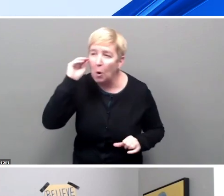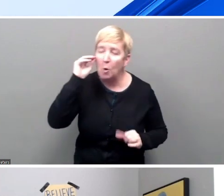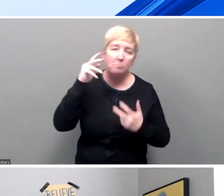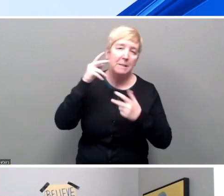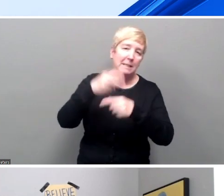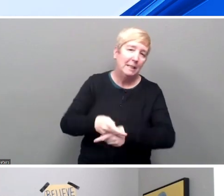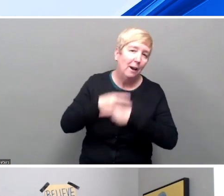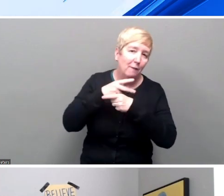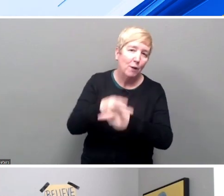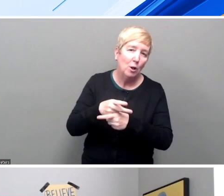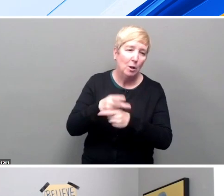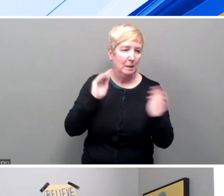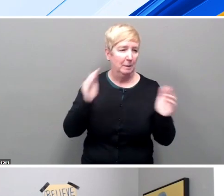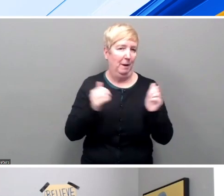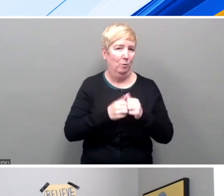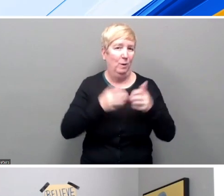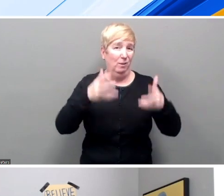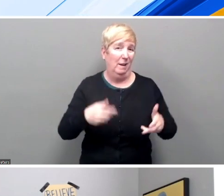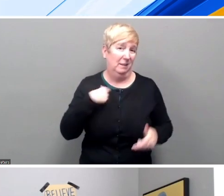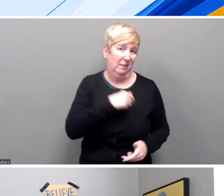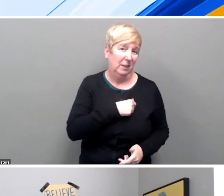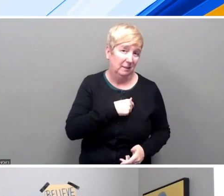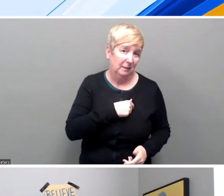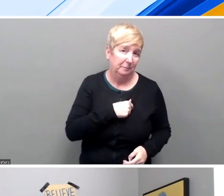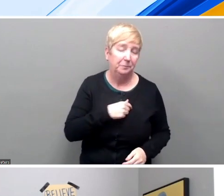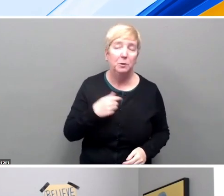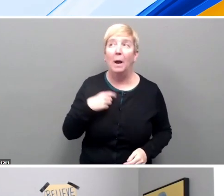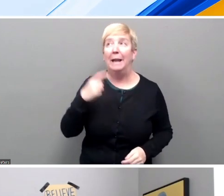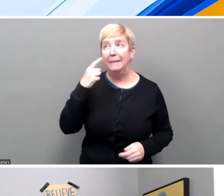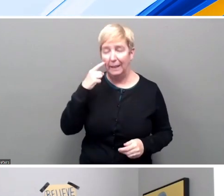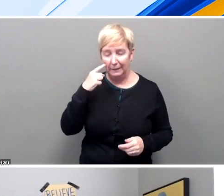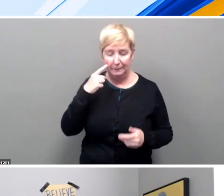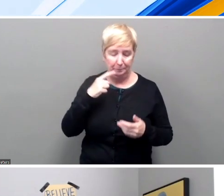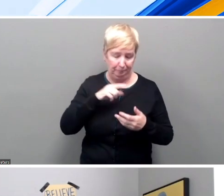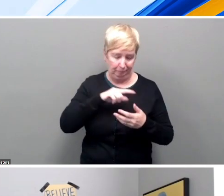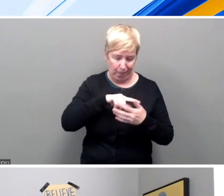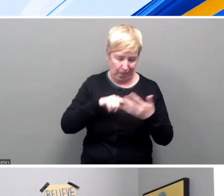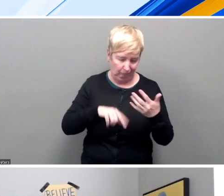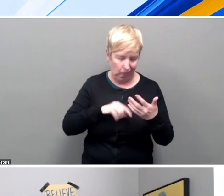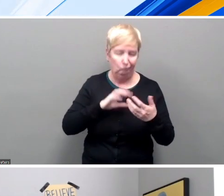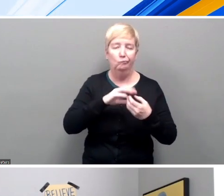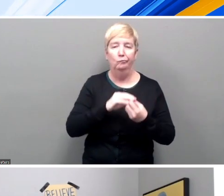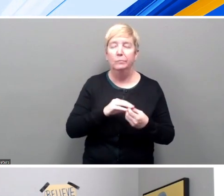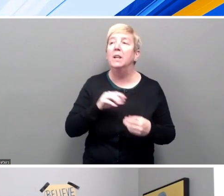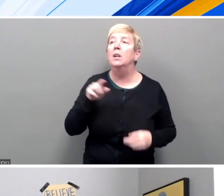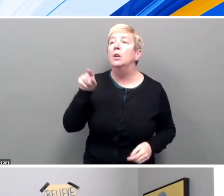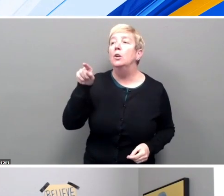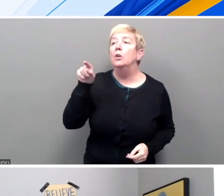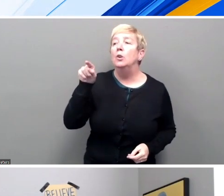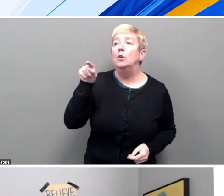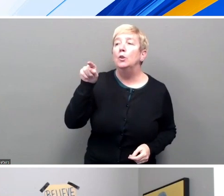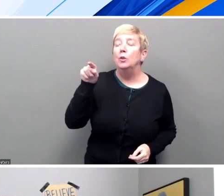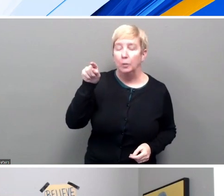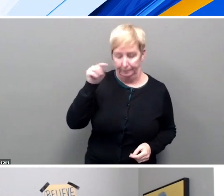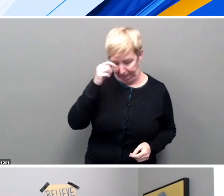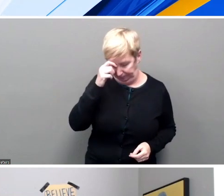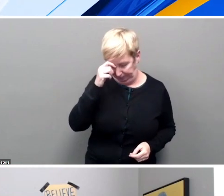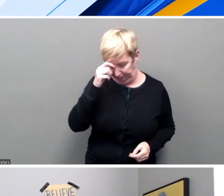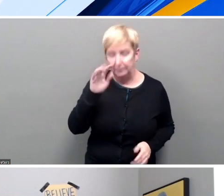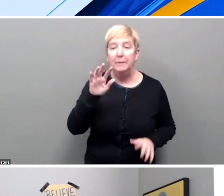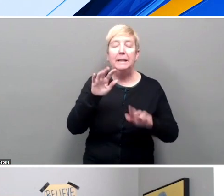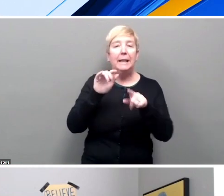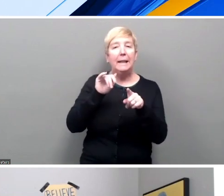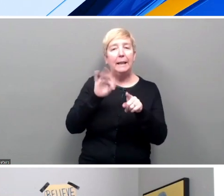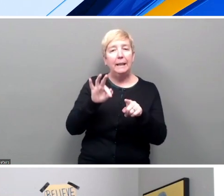probably than the rest of us put together. And so I think that you can have a decline by